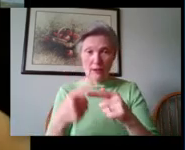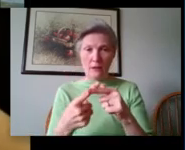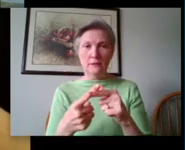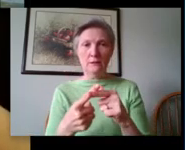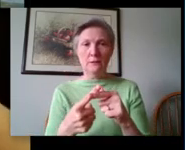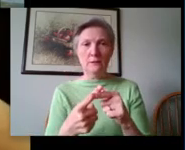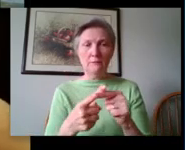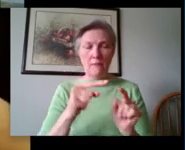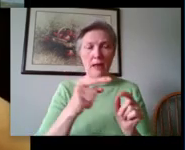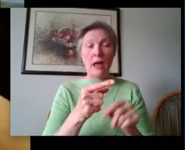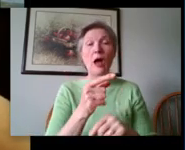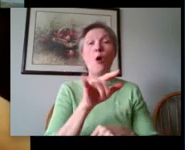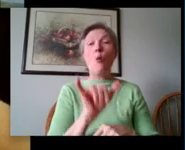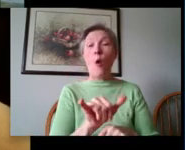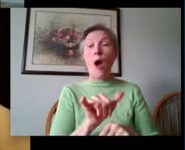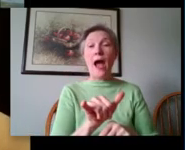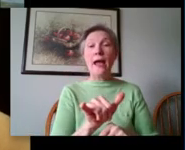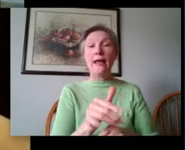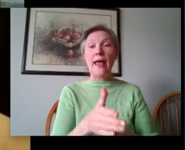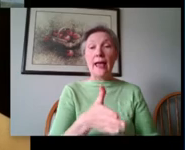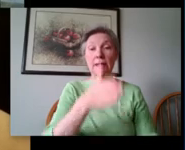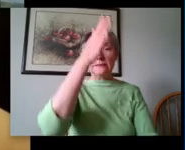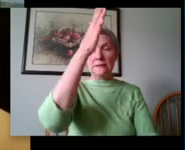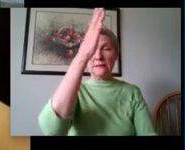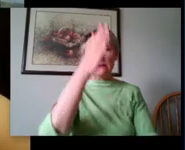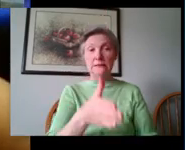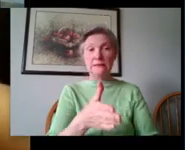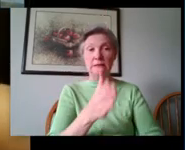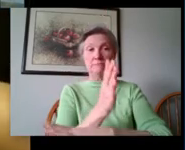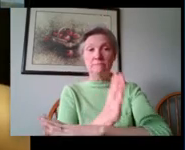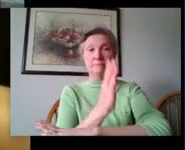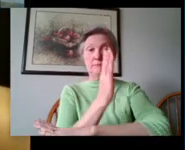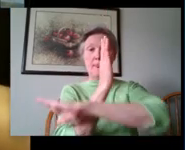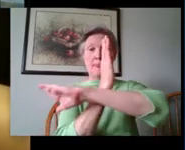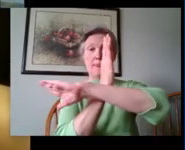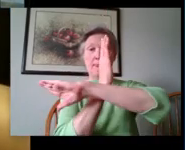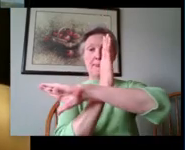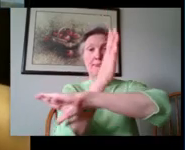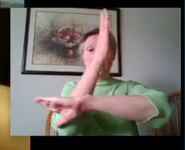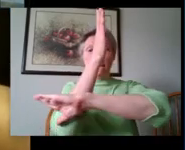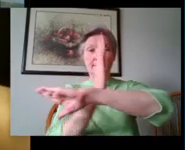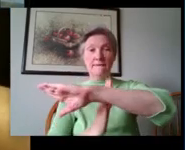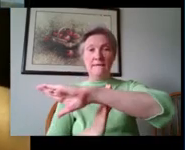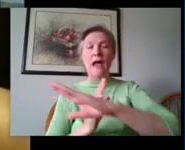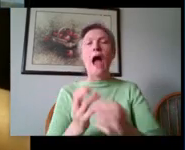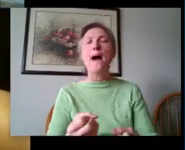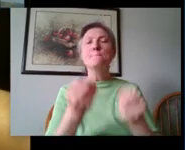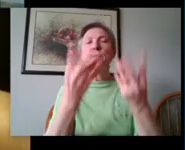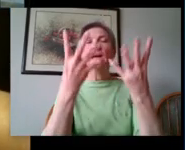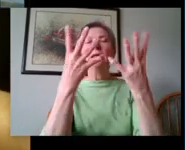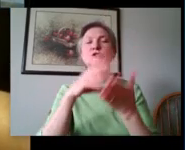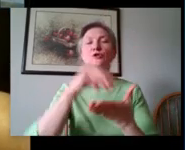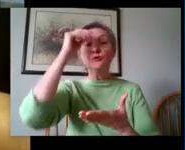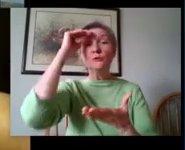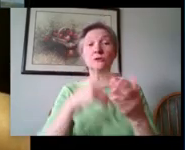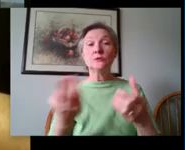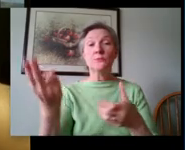my y-axis then will be the number of students that participated, right? So over here I have number